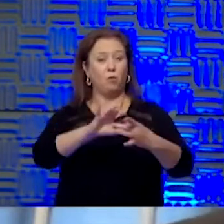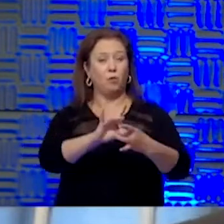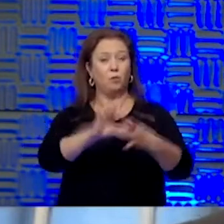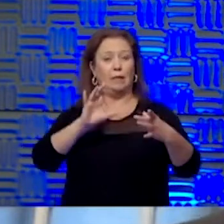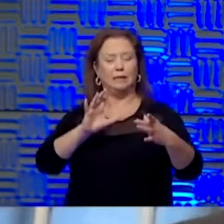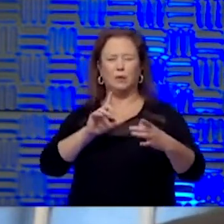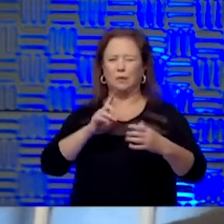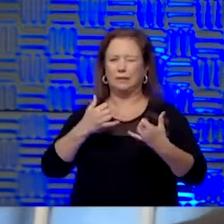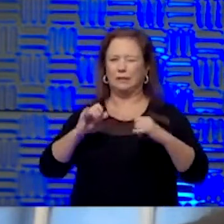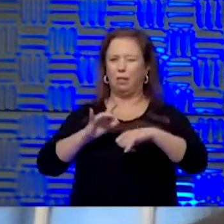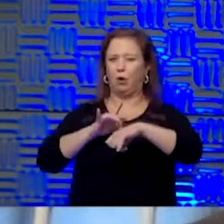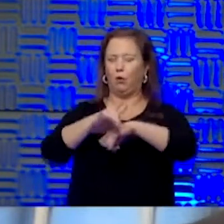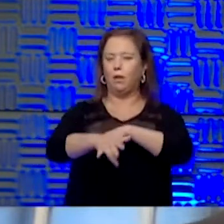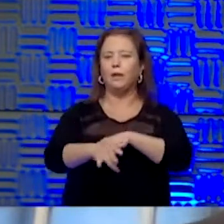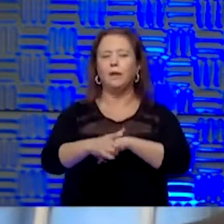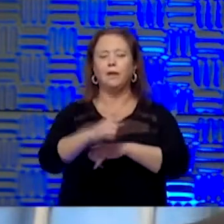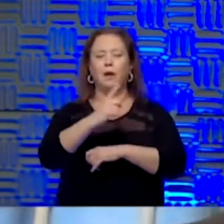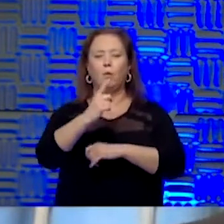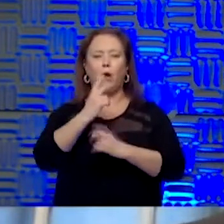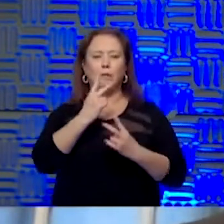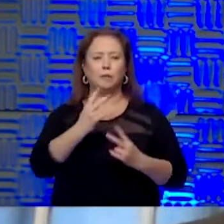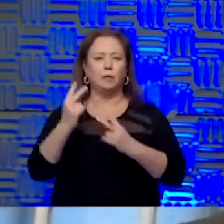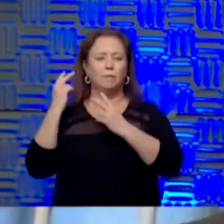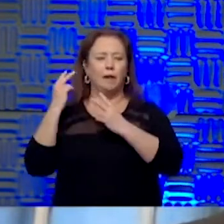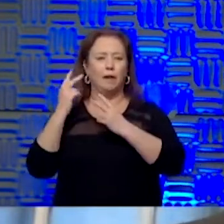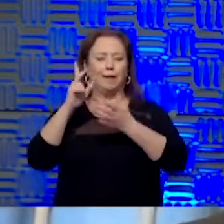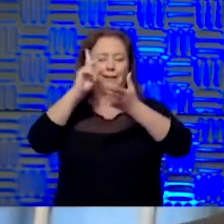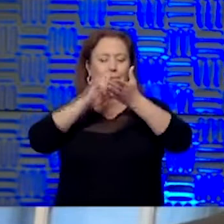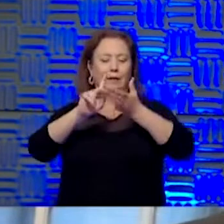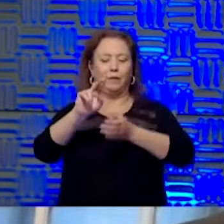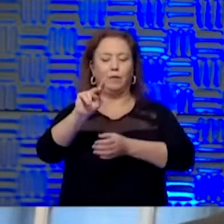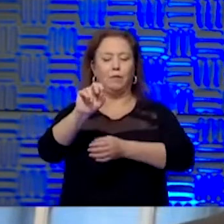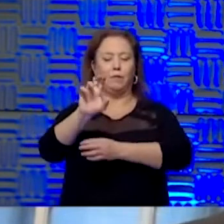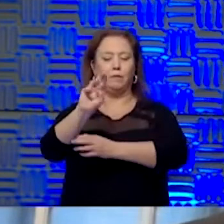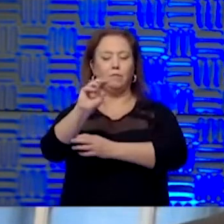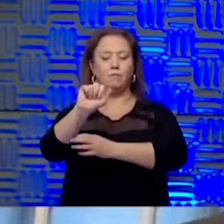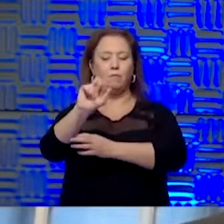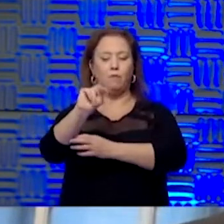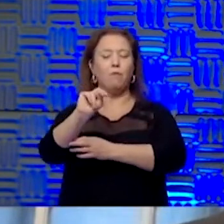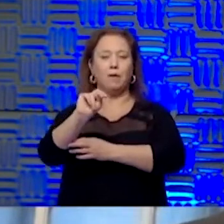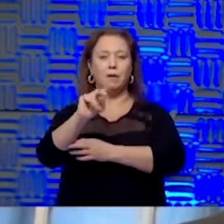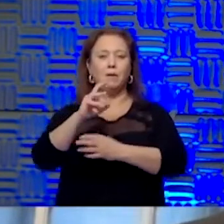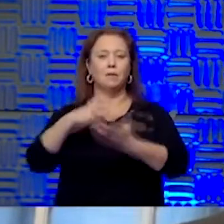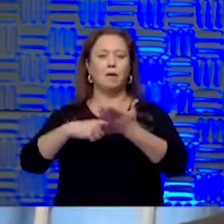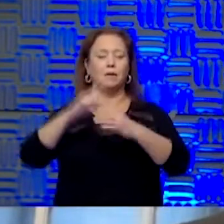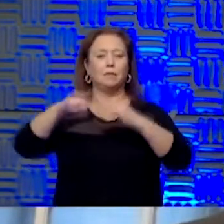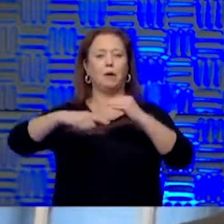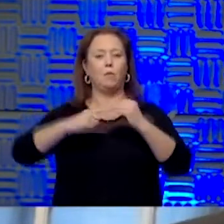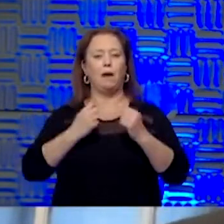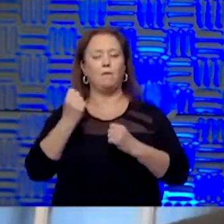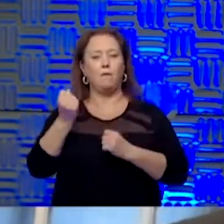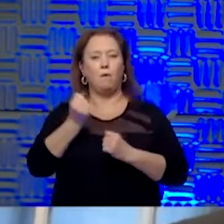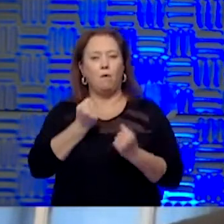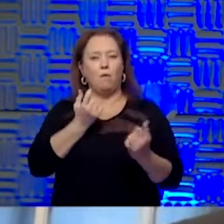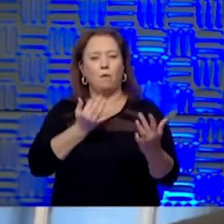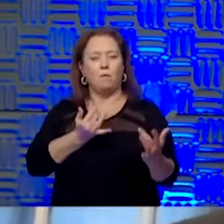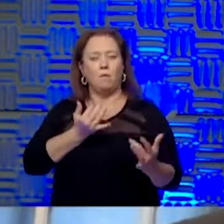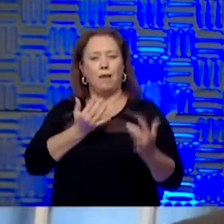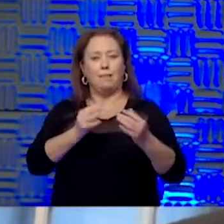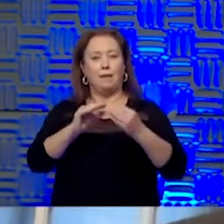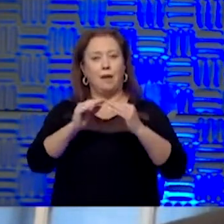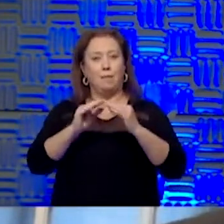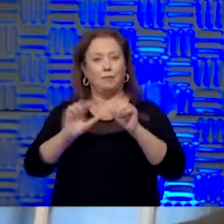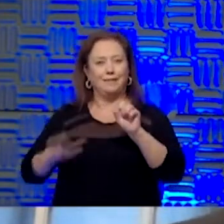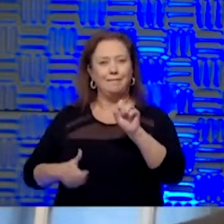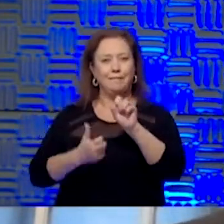looking backwards, as Secretary Norman talks about, and he's absolutely right. We have to kind of wait for the numbers to catch